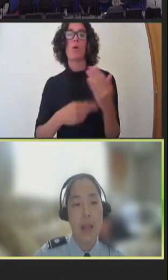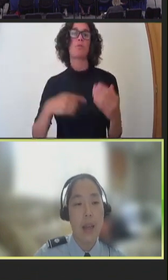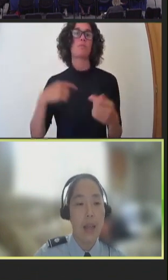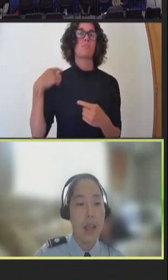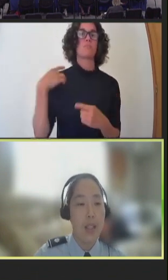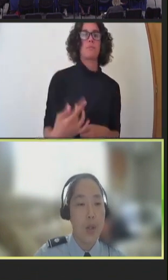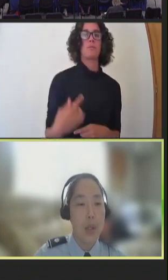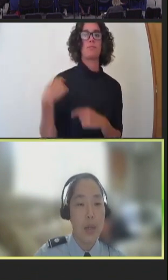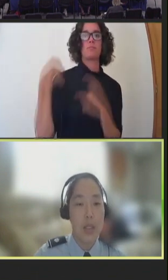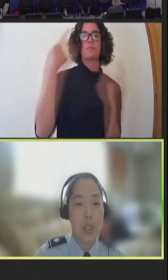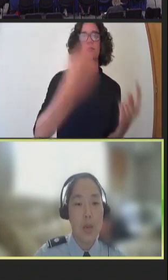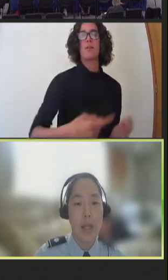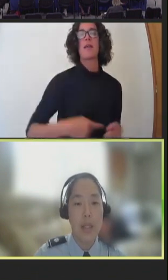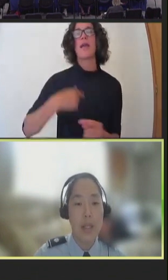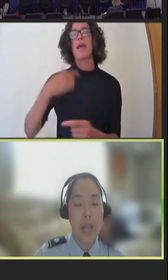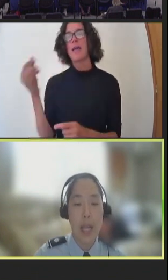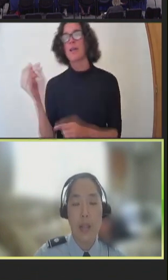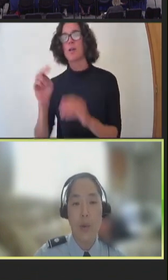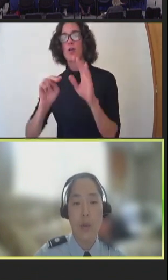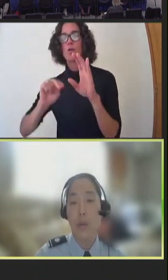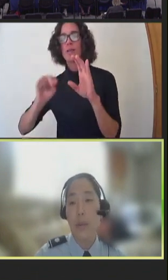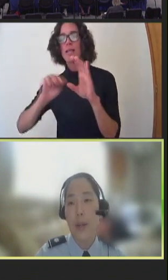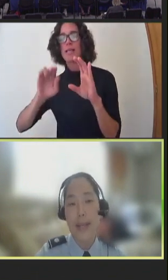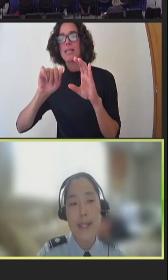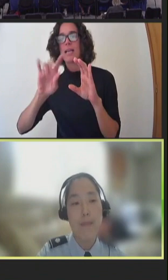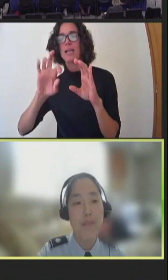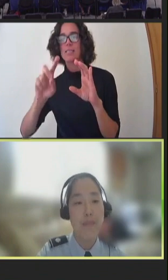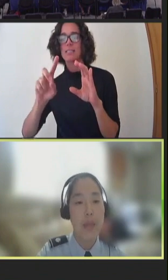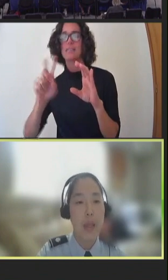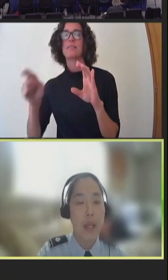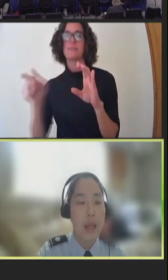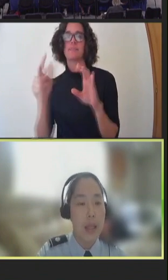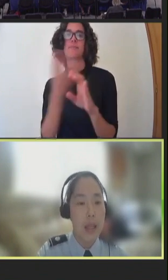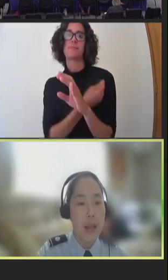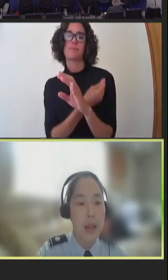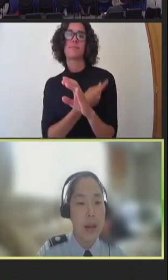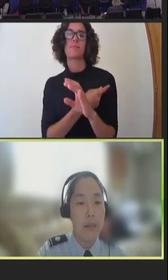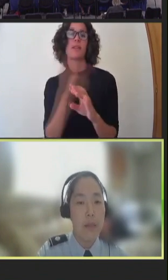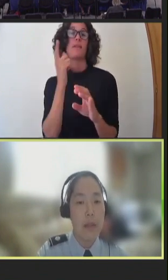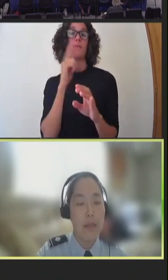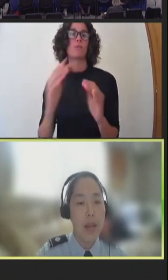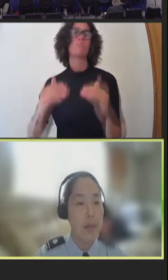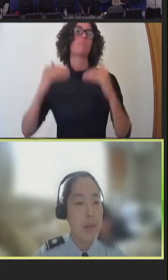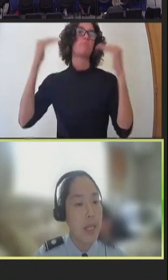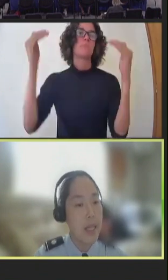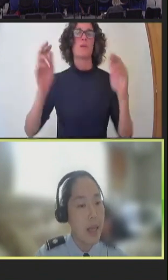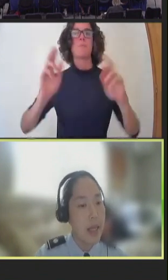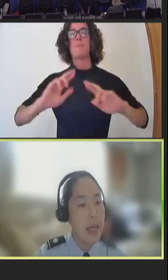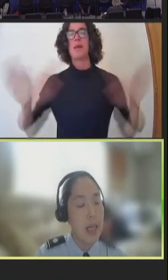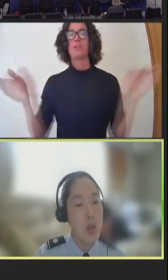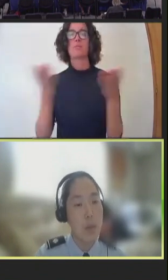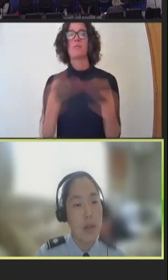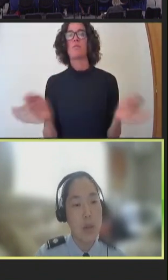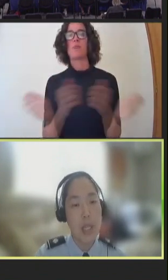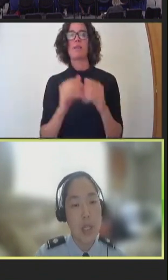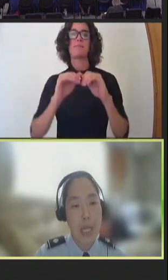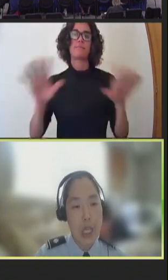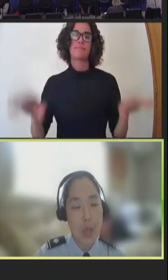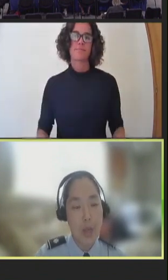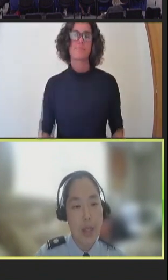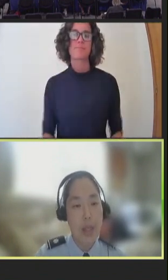candidates against new and emerging threats to enhance overall preparedness. And then final update is that in October